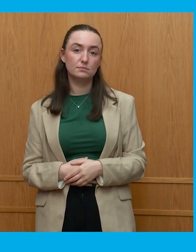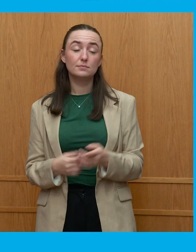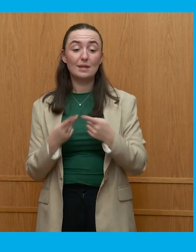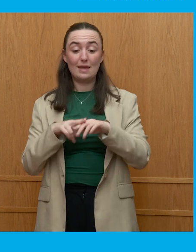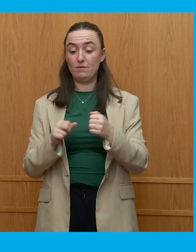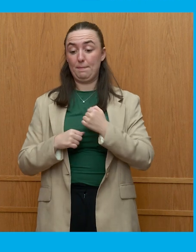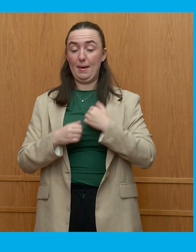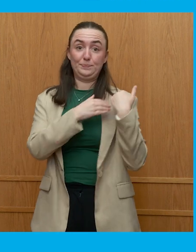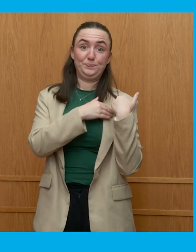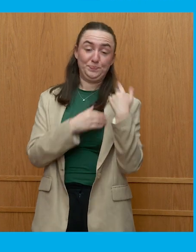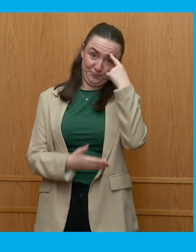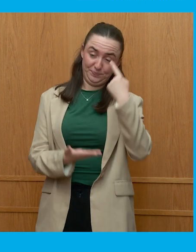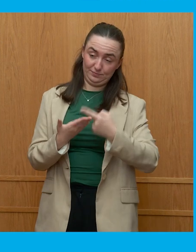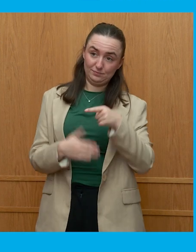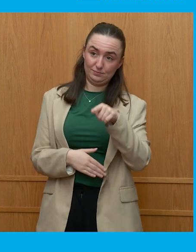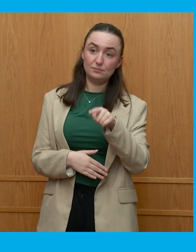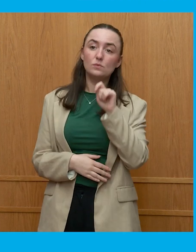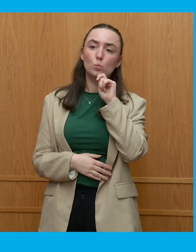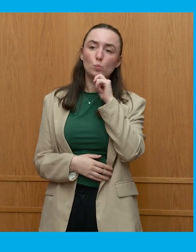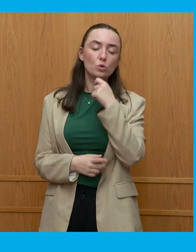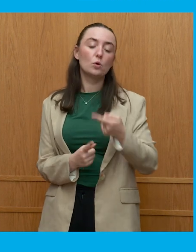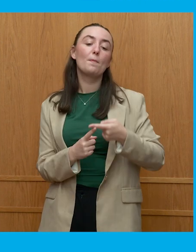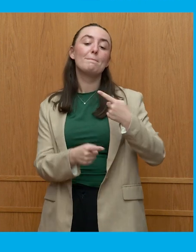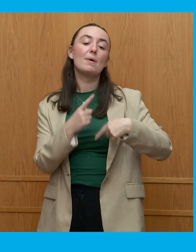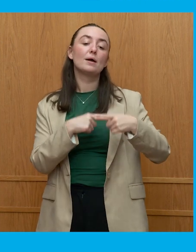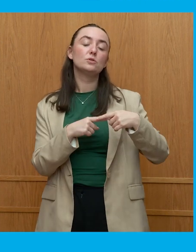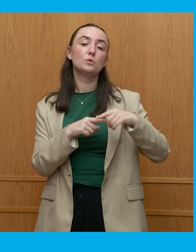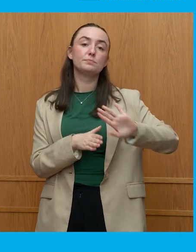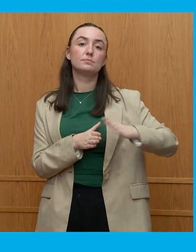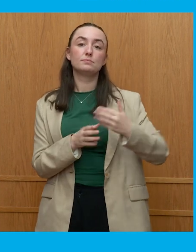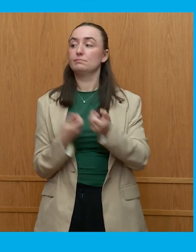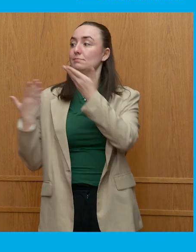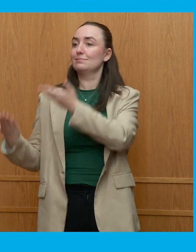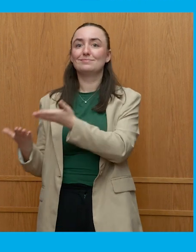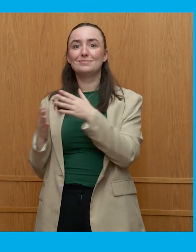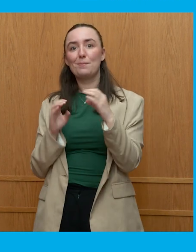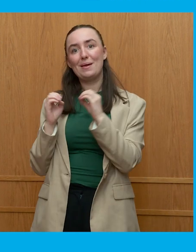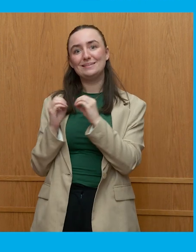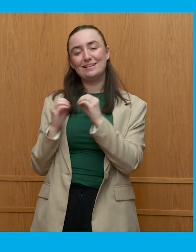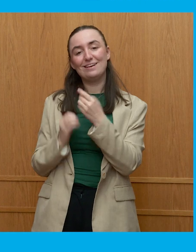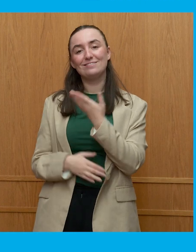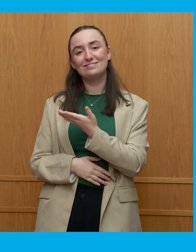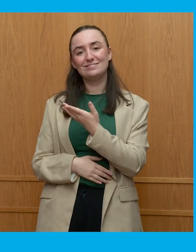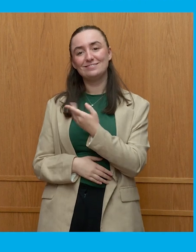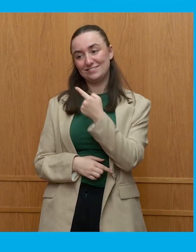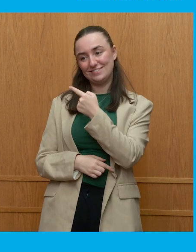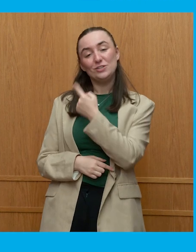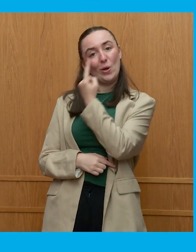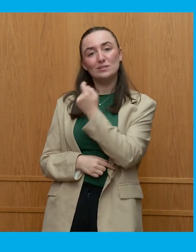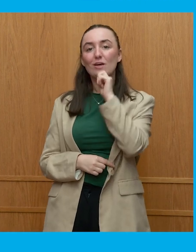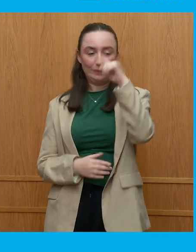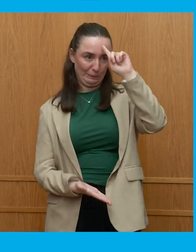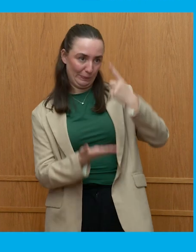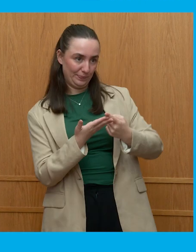power to do it, they would have went back to Benedetta, and she would have done that. But there